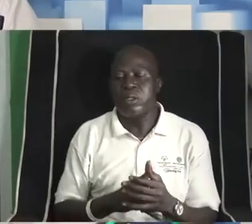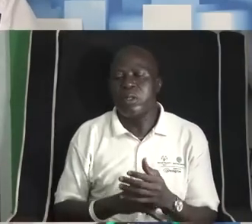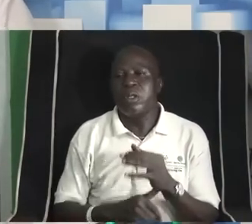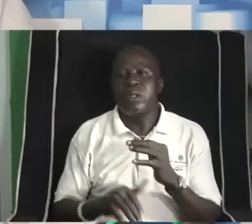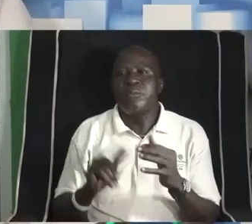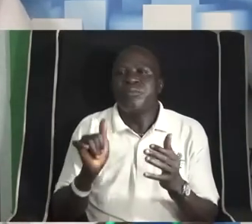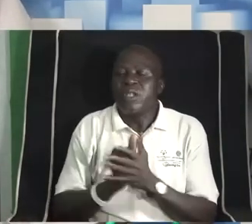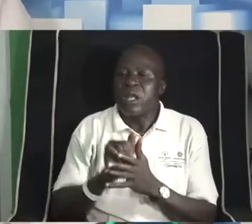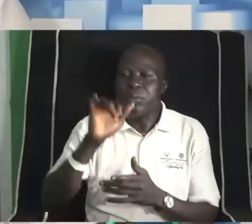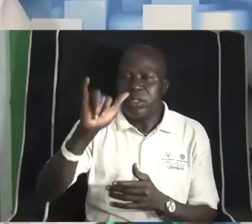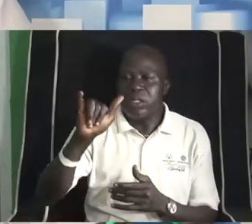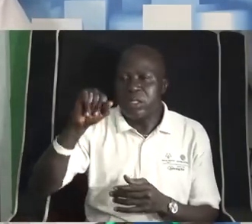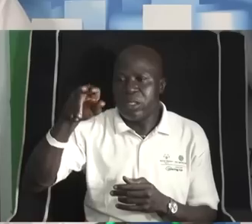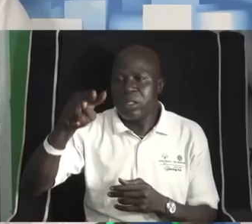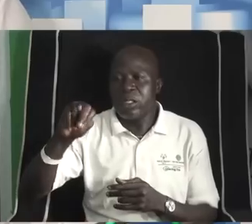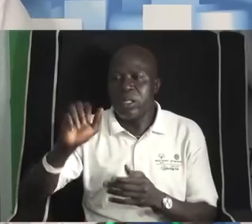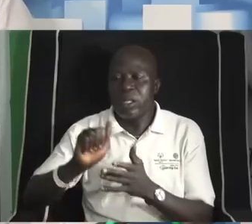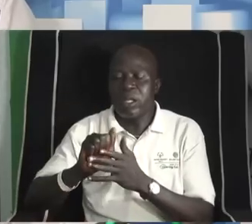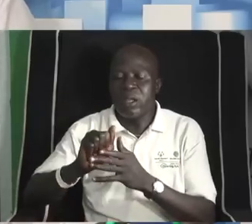powerful.